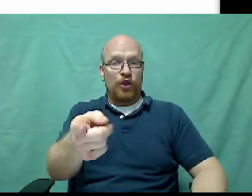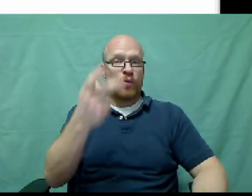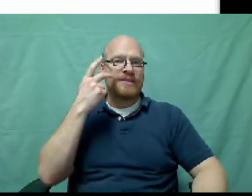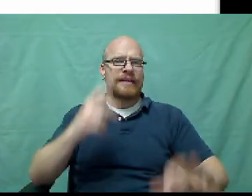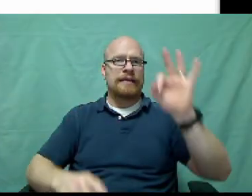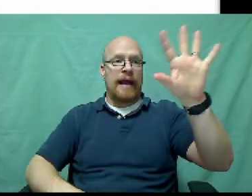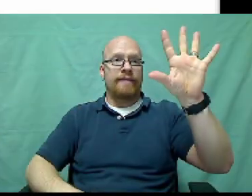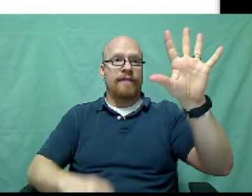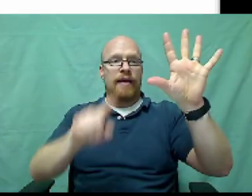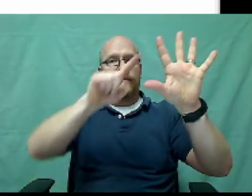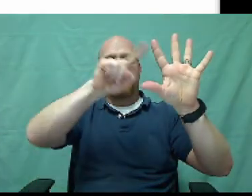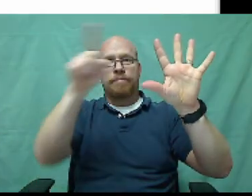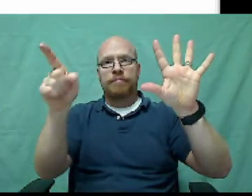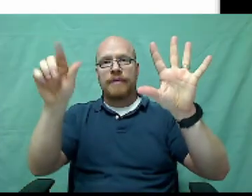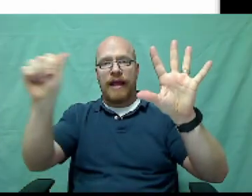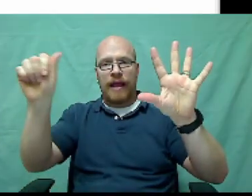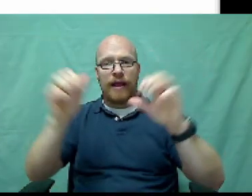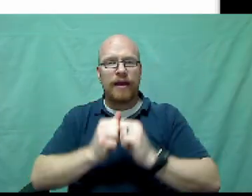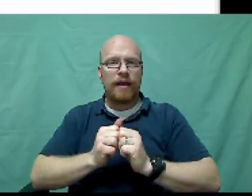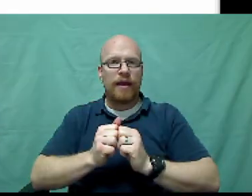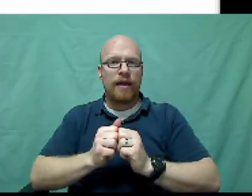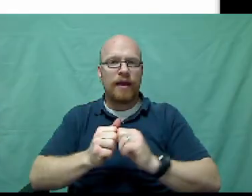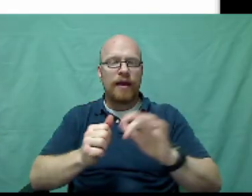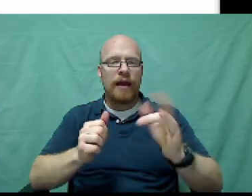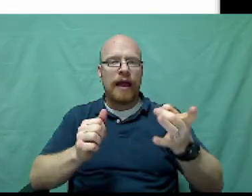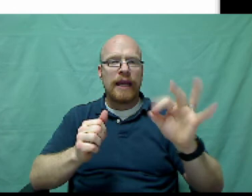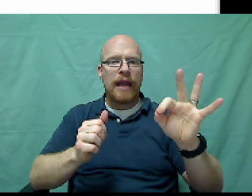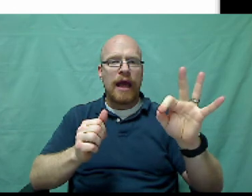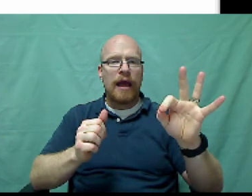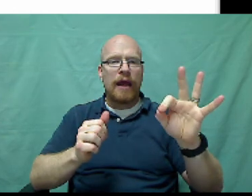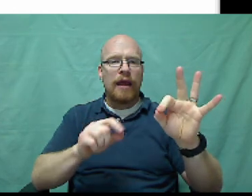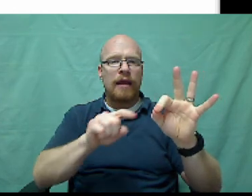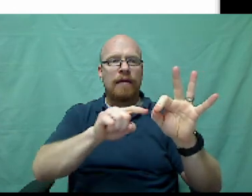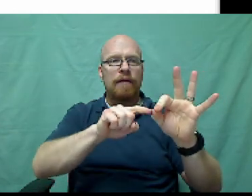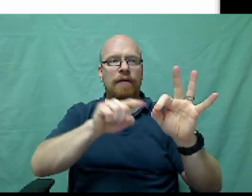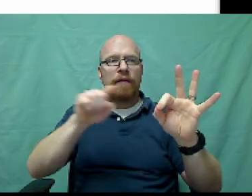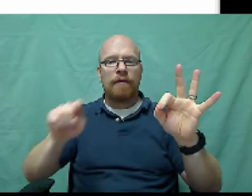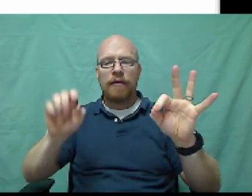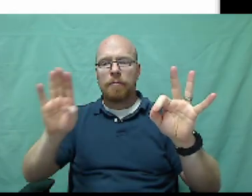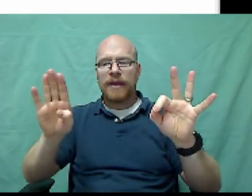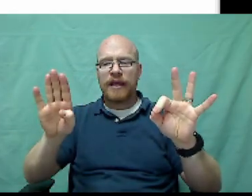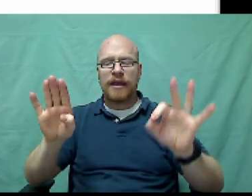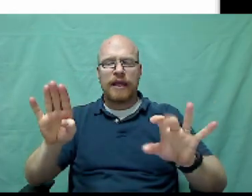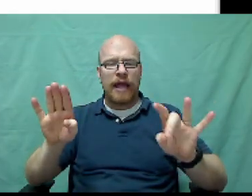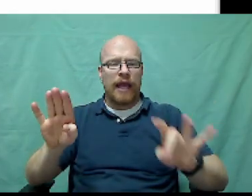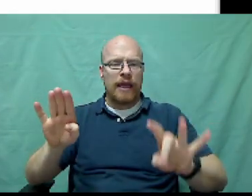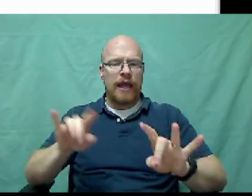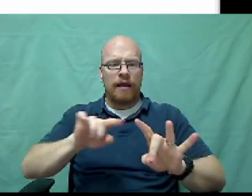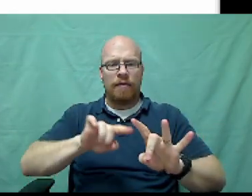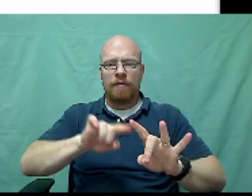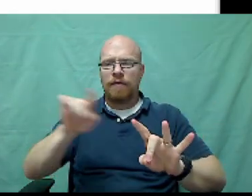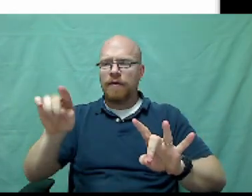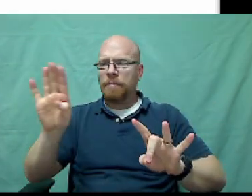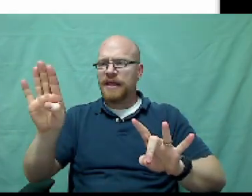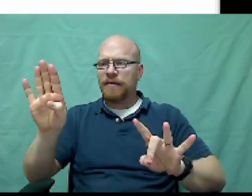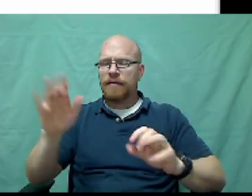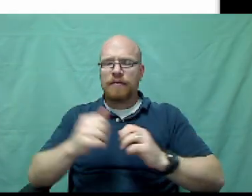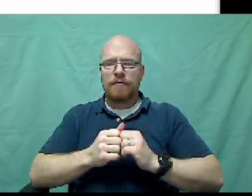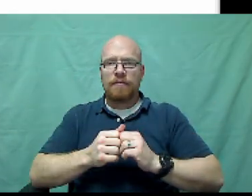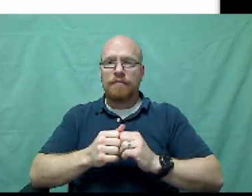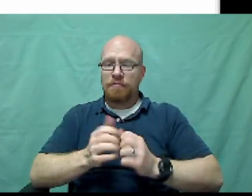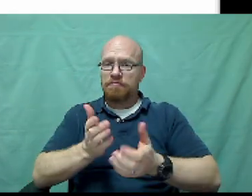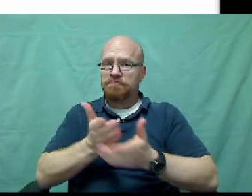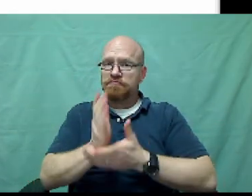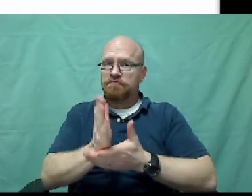Okay, now we can see 95 is an A, 89 is defined as a B, 88 is also a